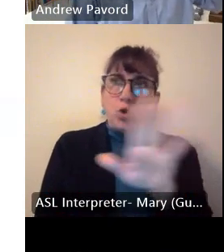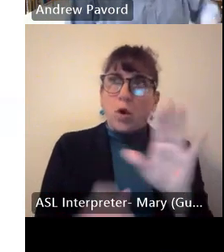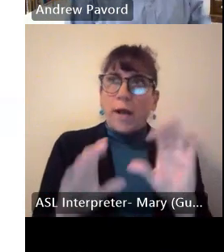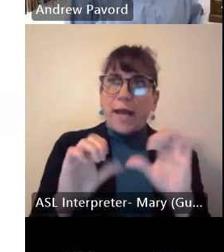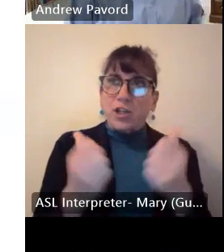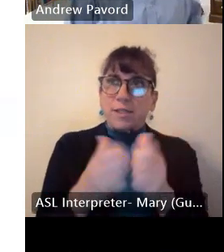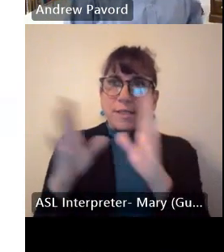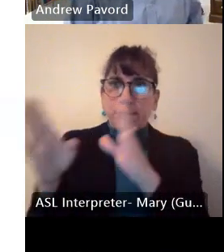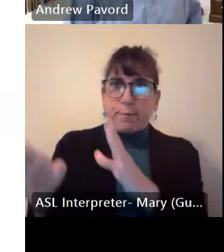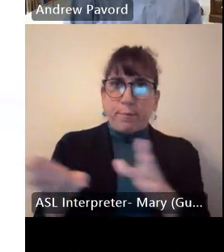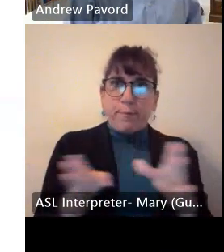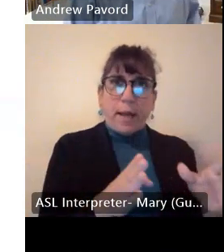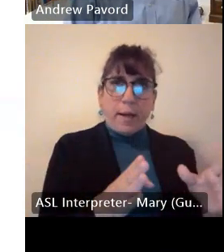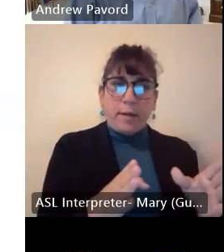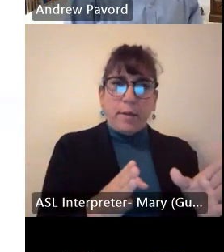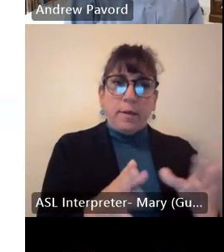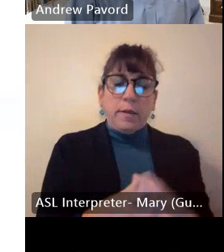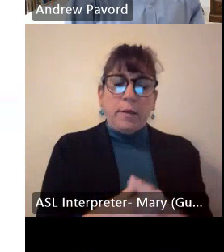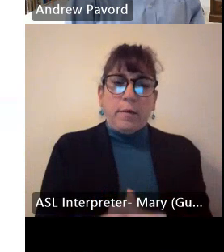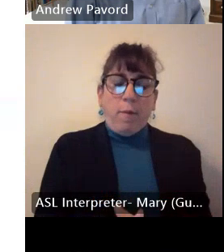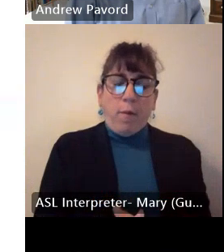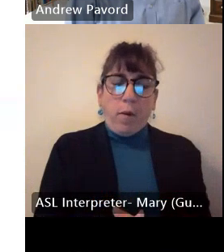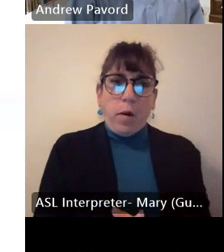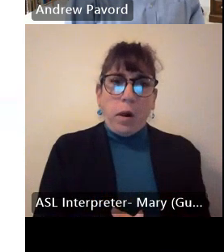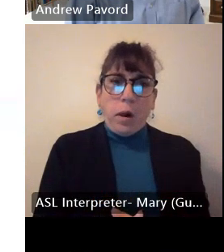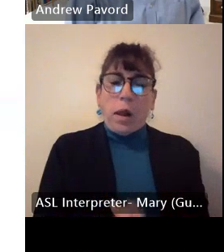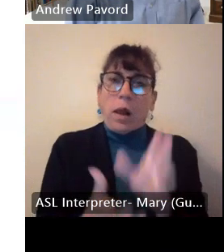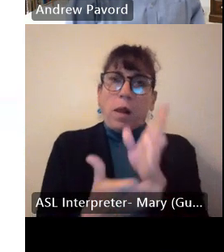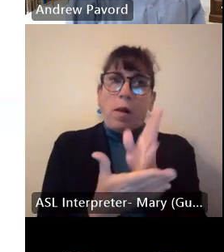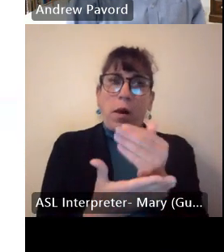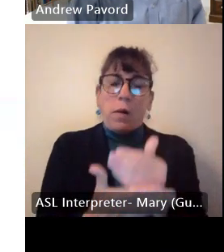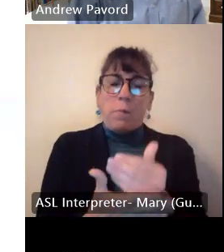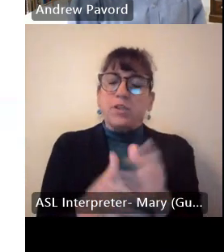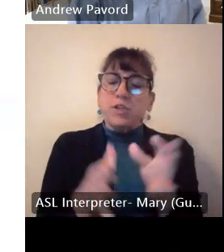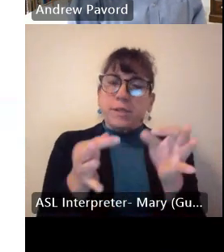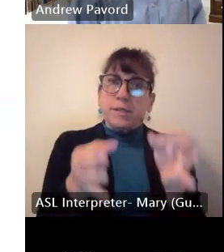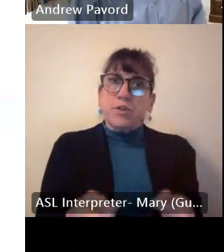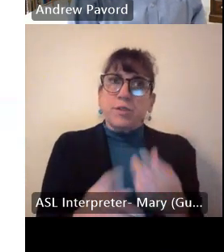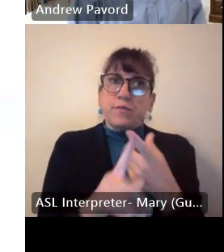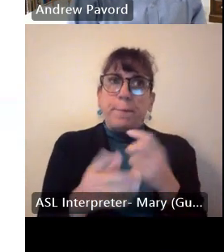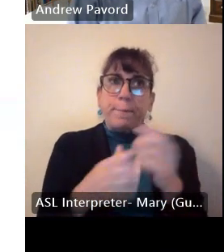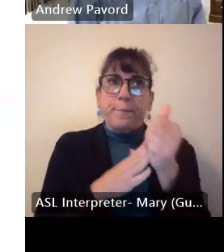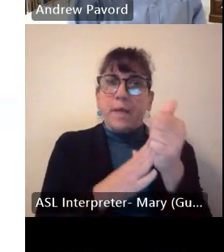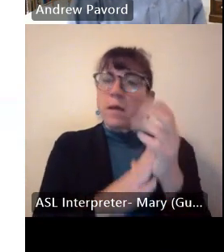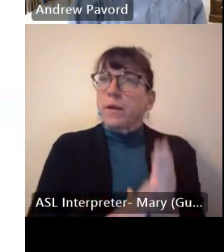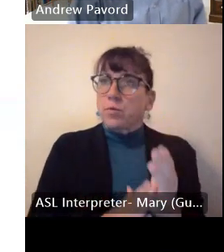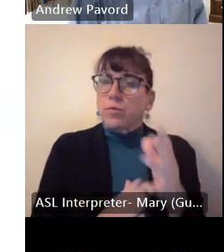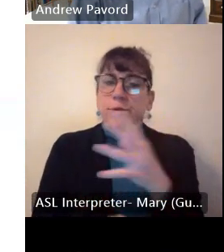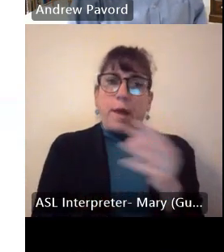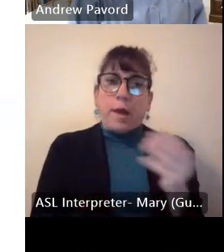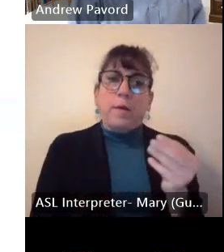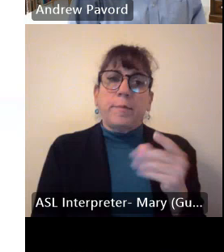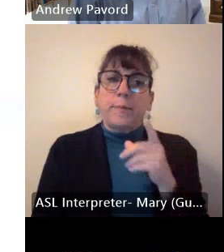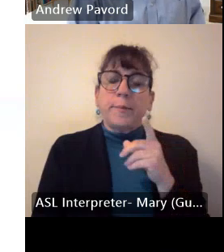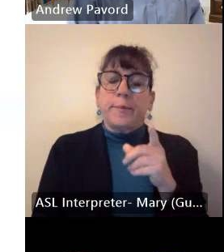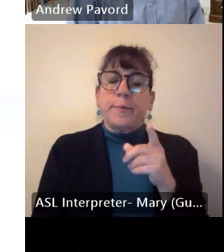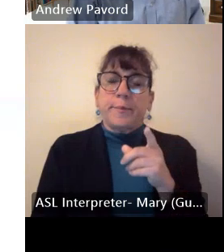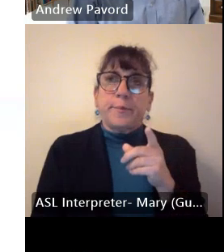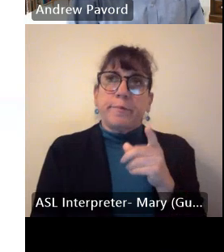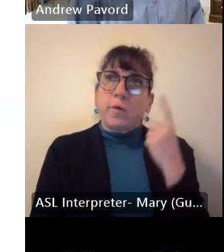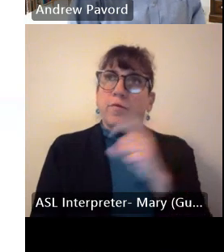planning to get budget decisions from your leadership and for